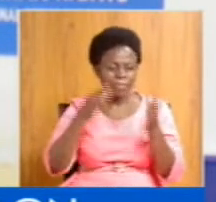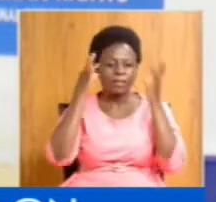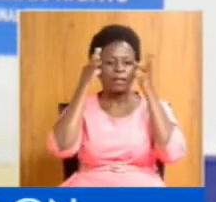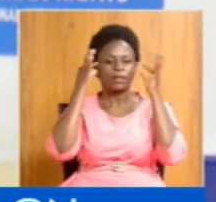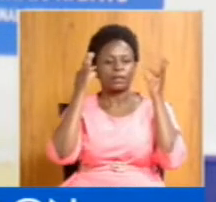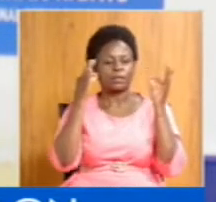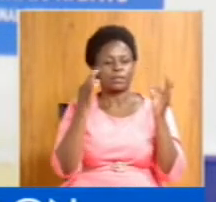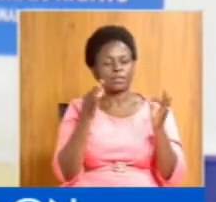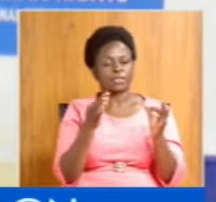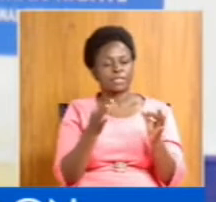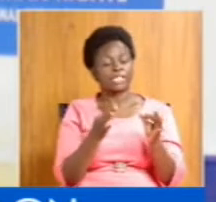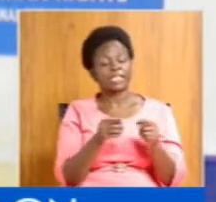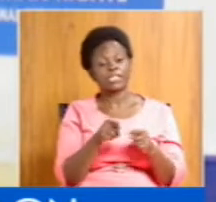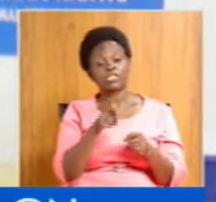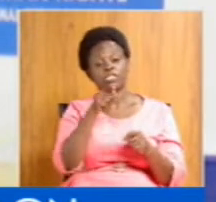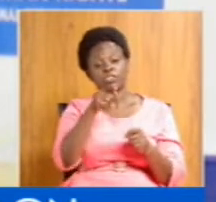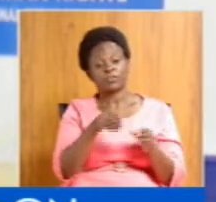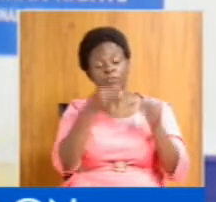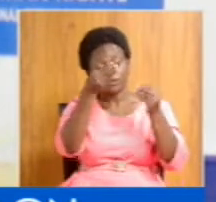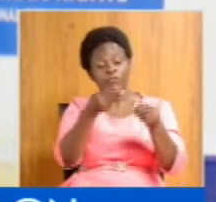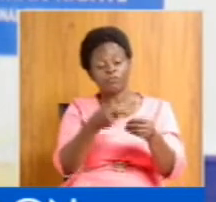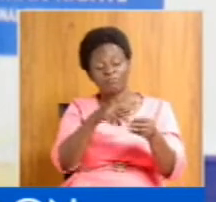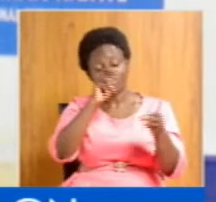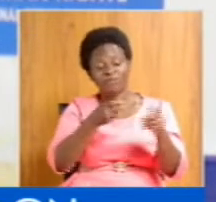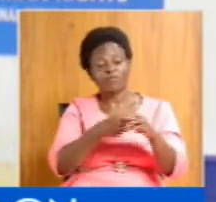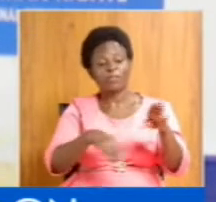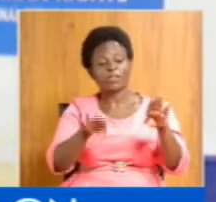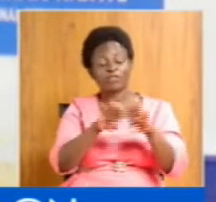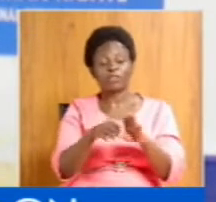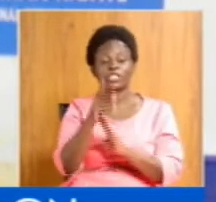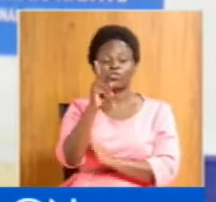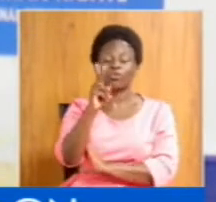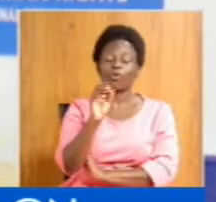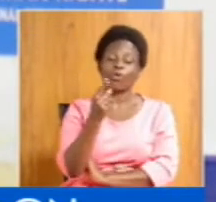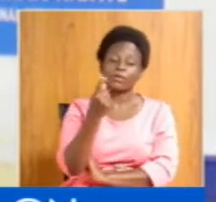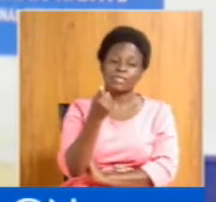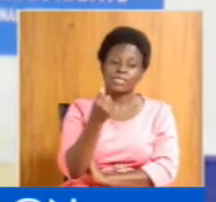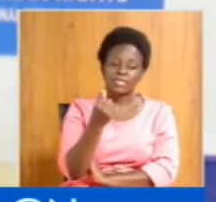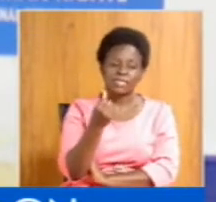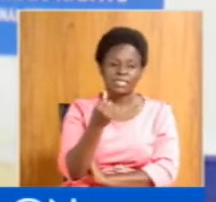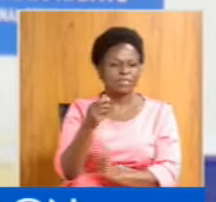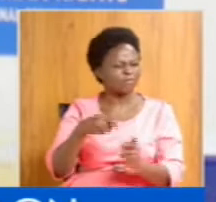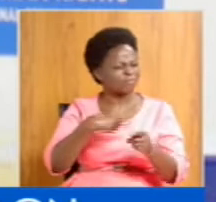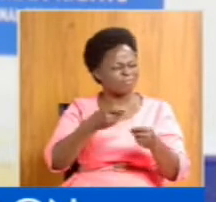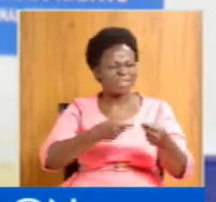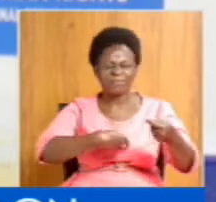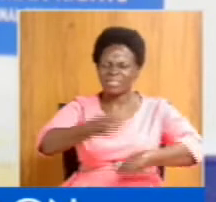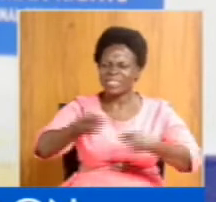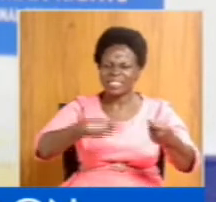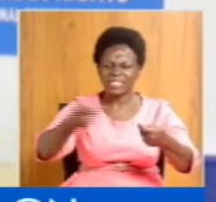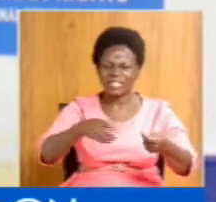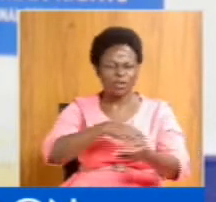decided to slowly phase out of that contract. By 2016, Actis had actually sold all its shares.